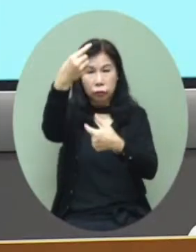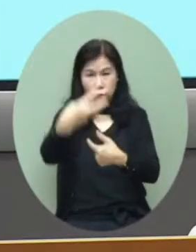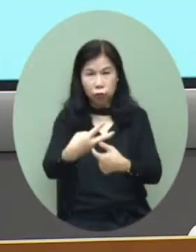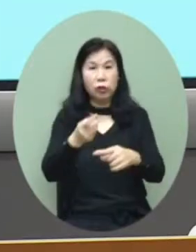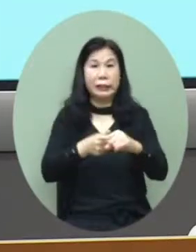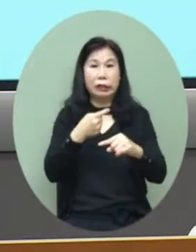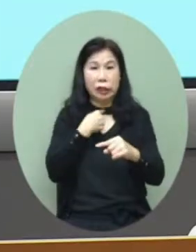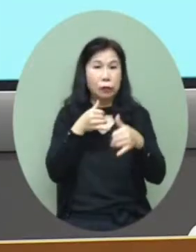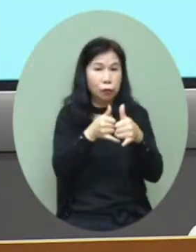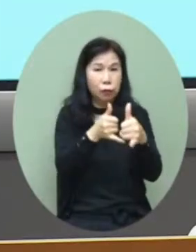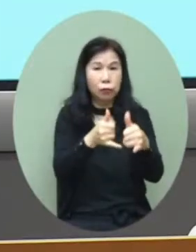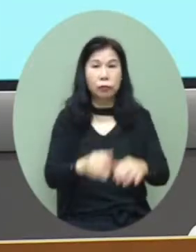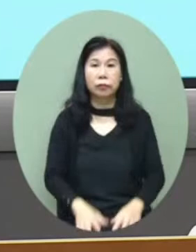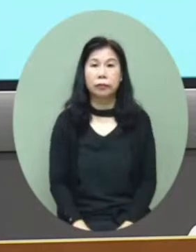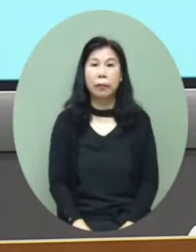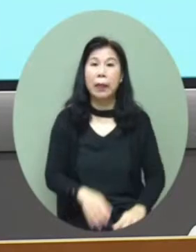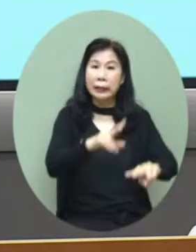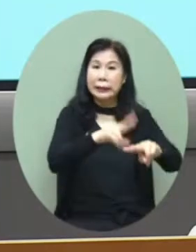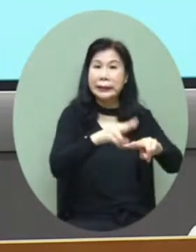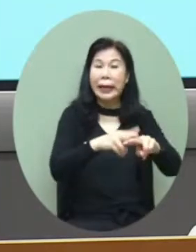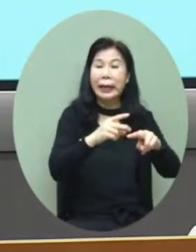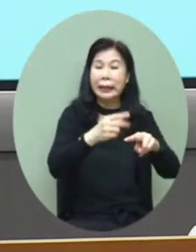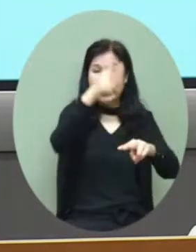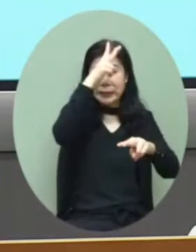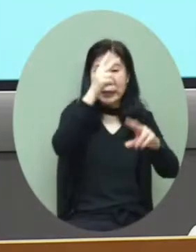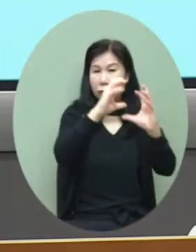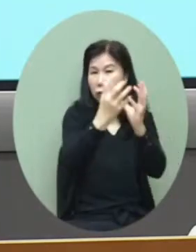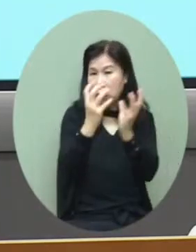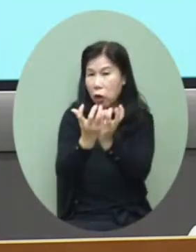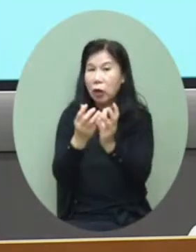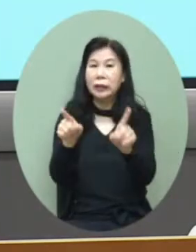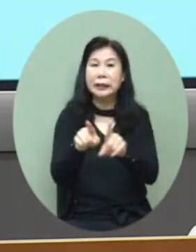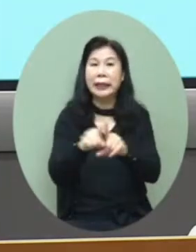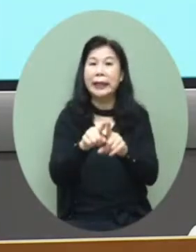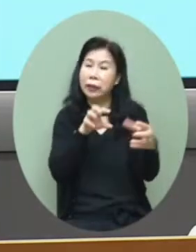We understand that there are risk management